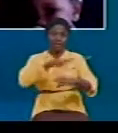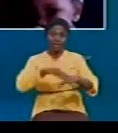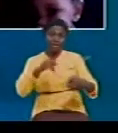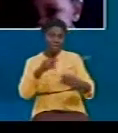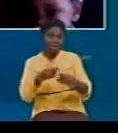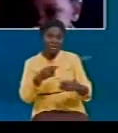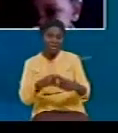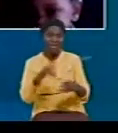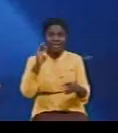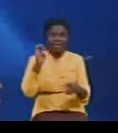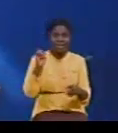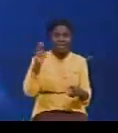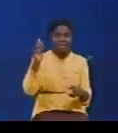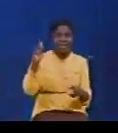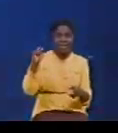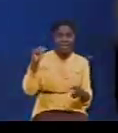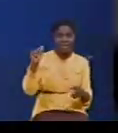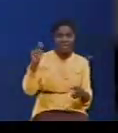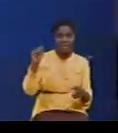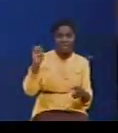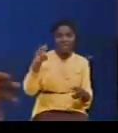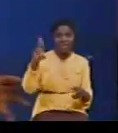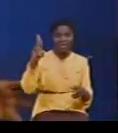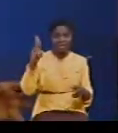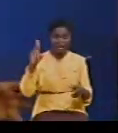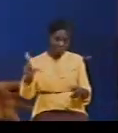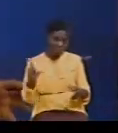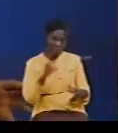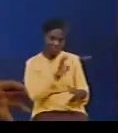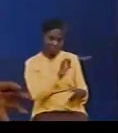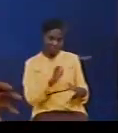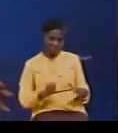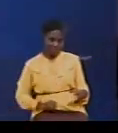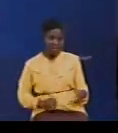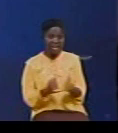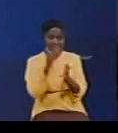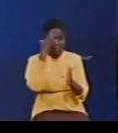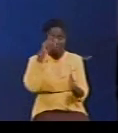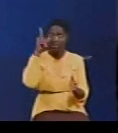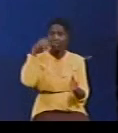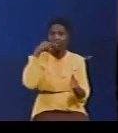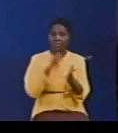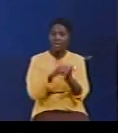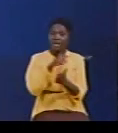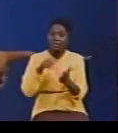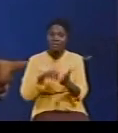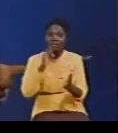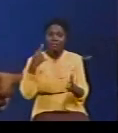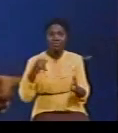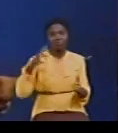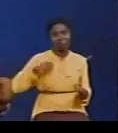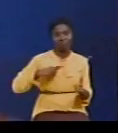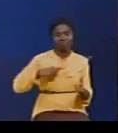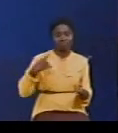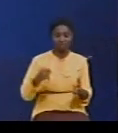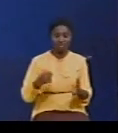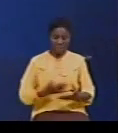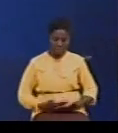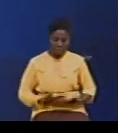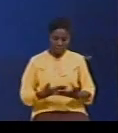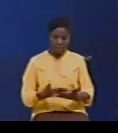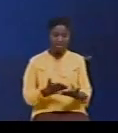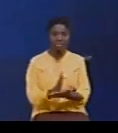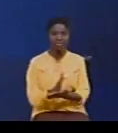say this is the benefit, the birthright, numberless,